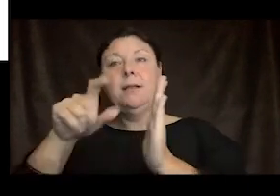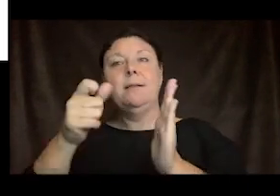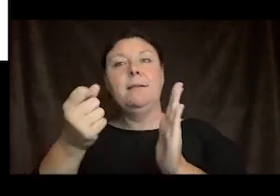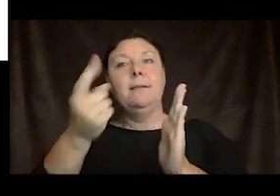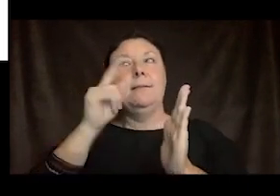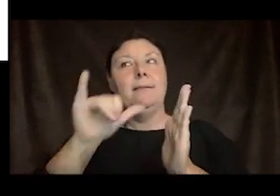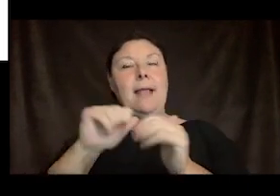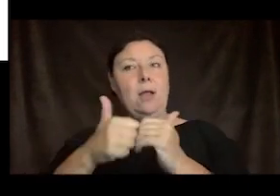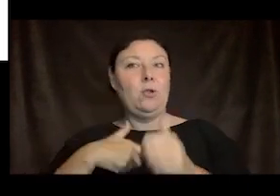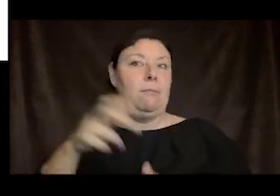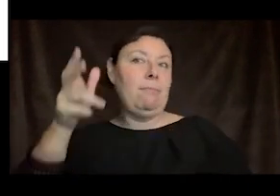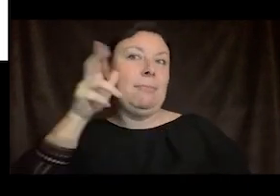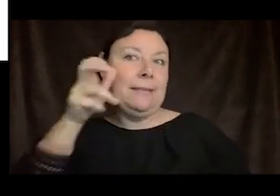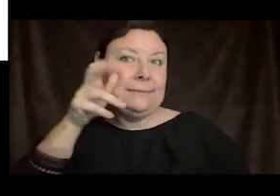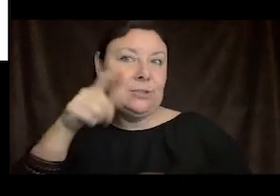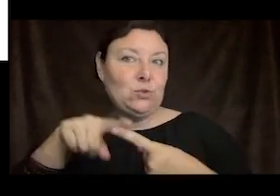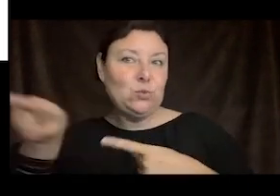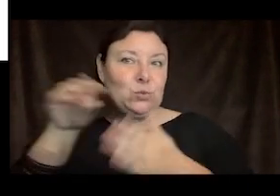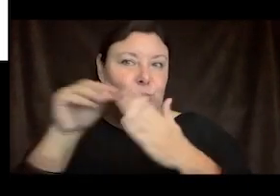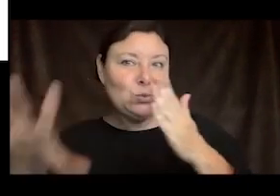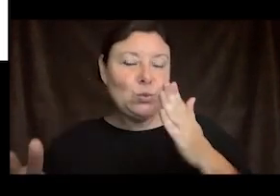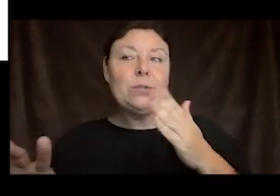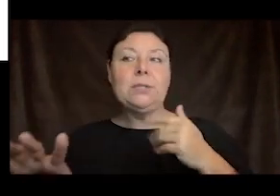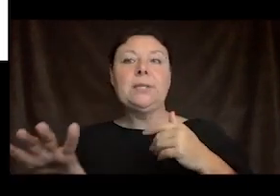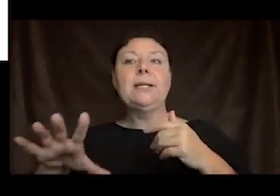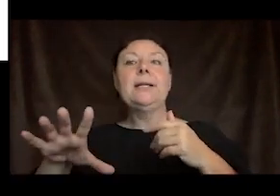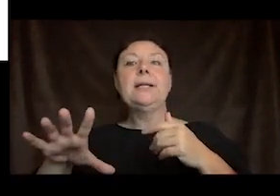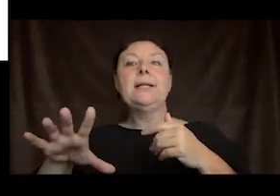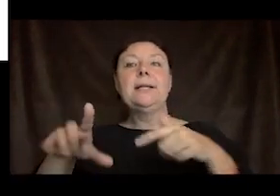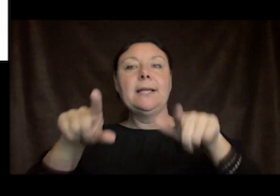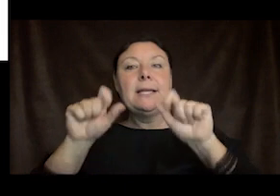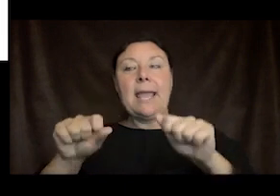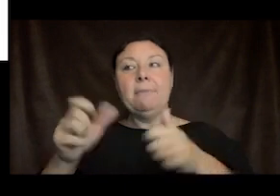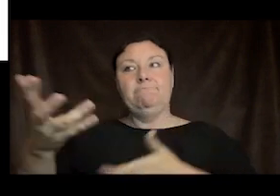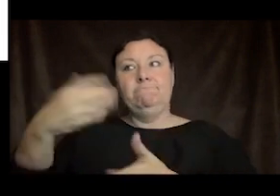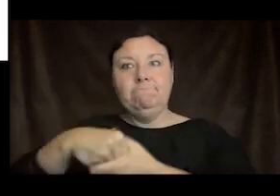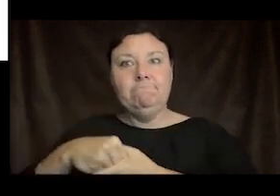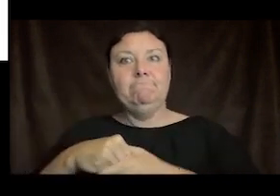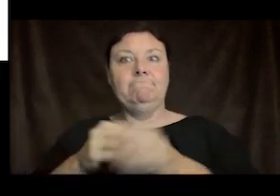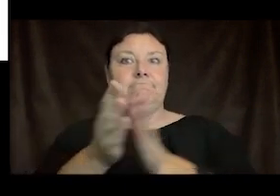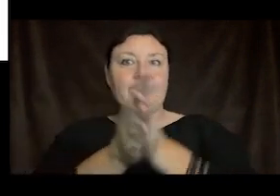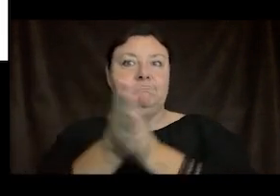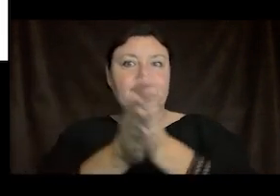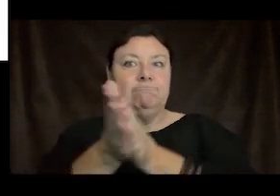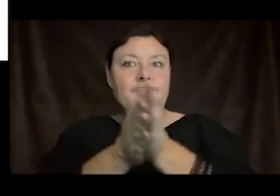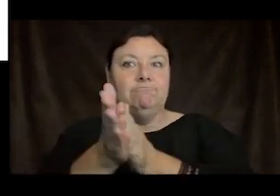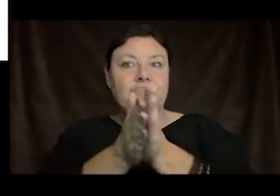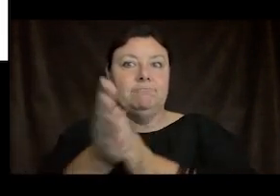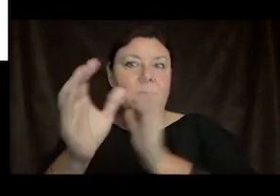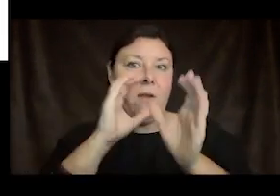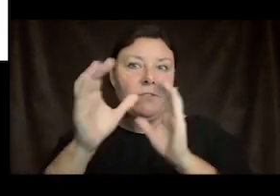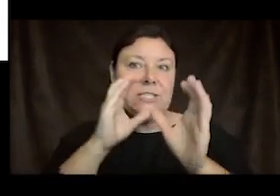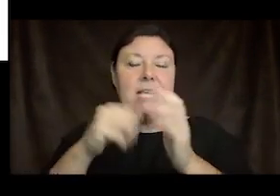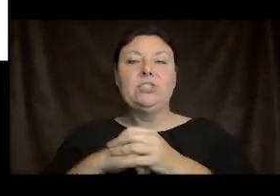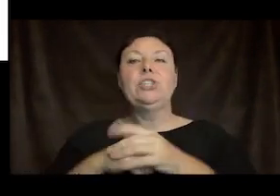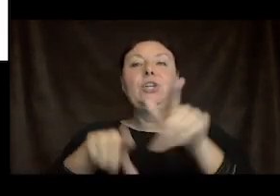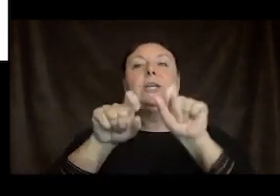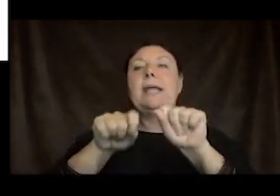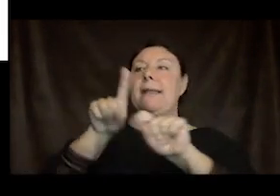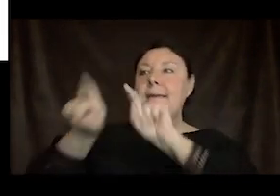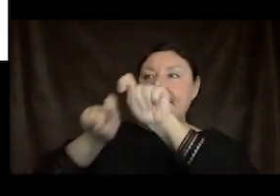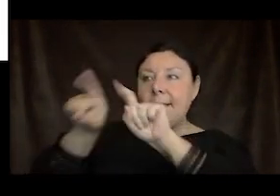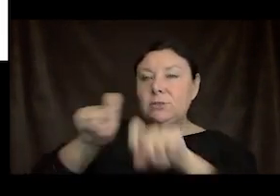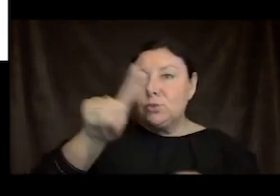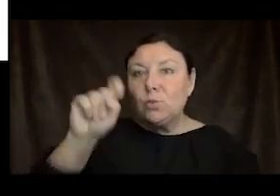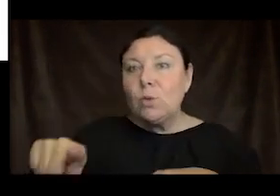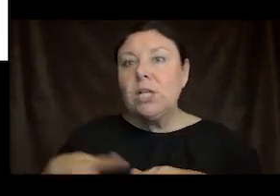you're able to engage them in conversation. You can ask the questions that they then can be deliberate